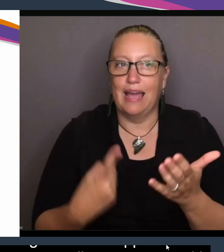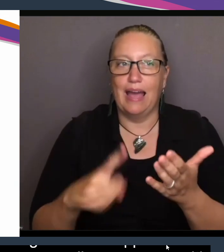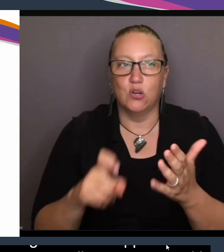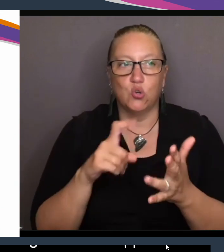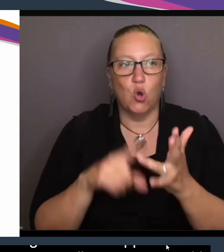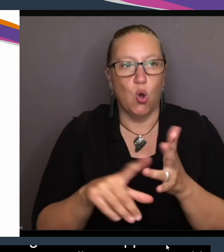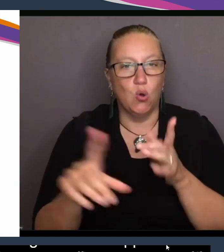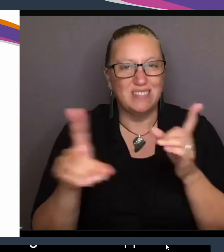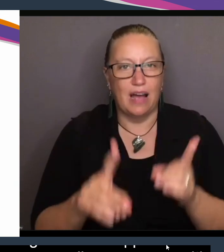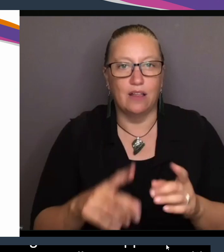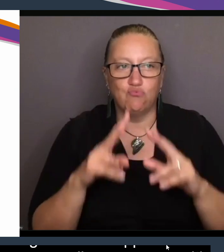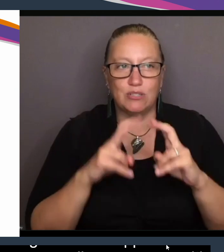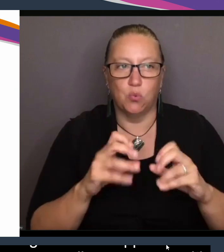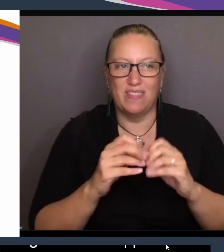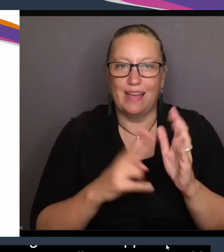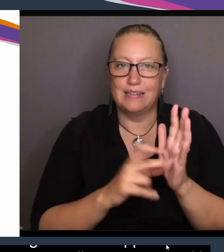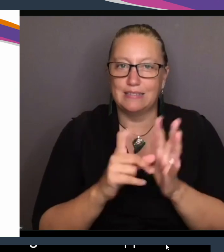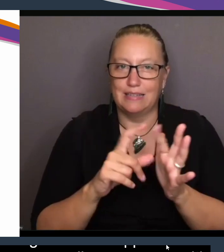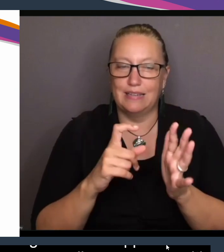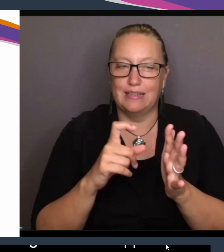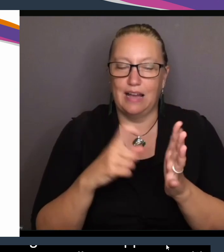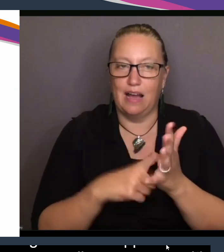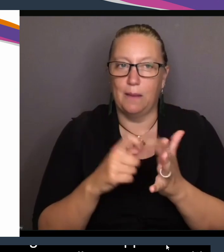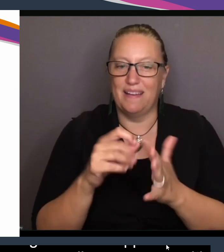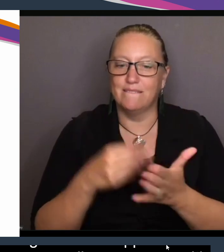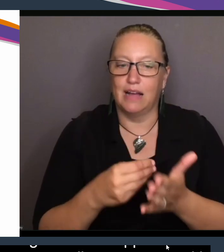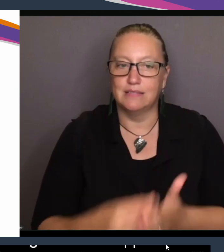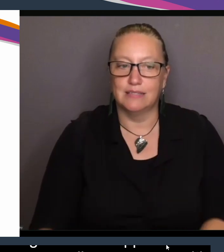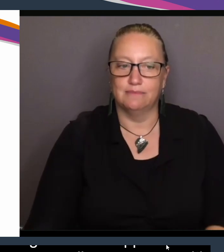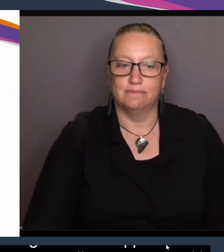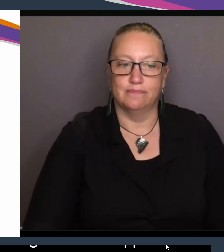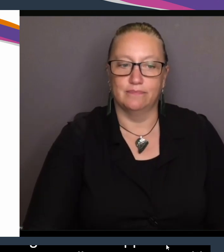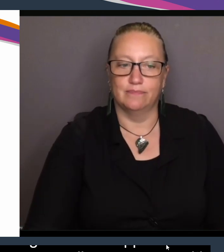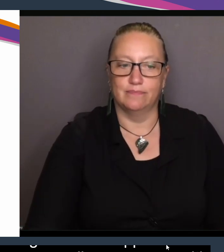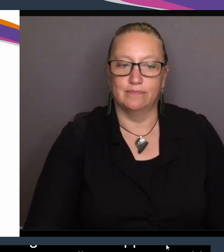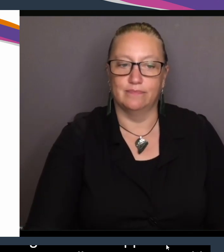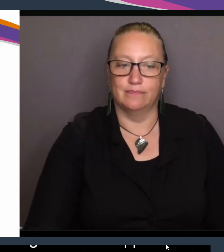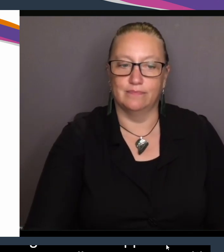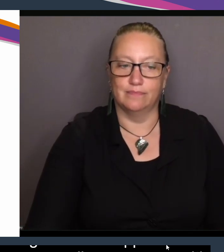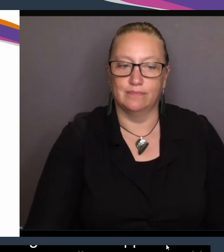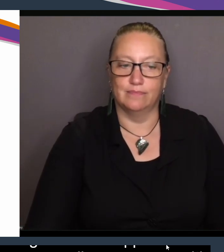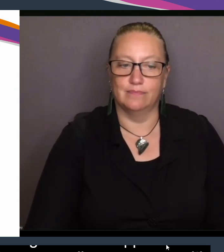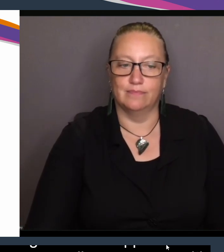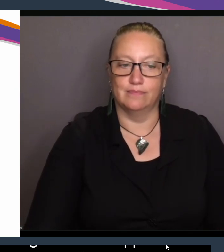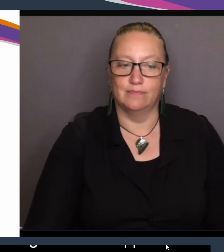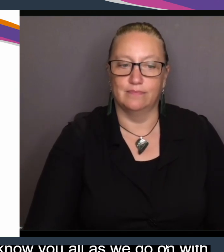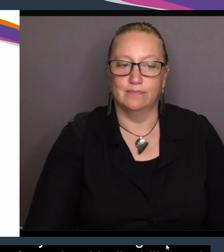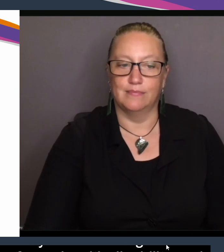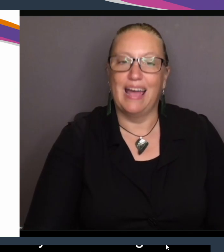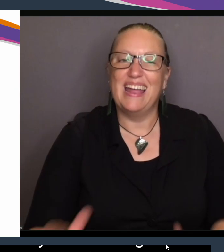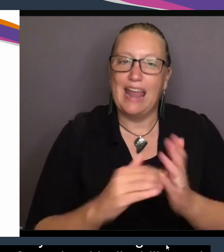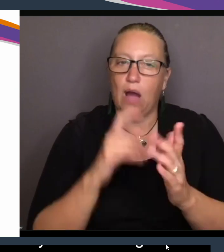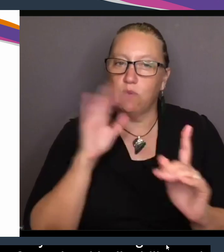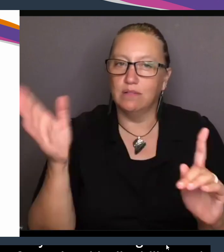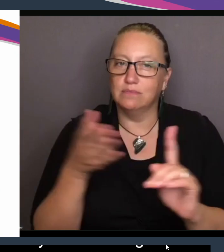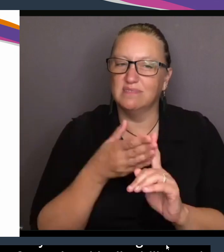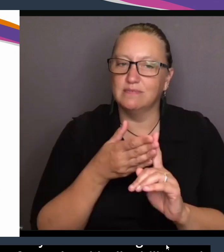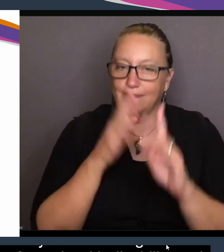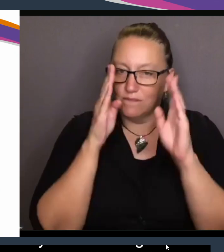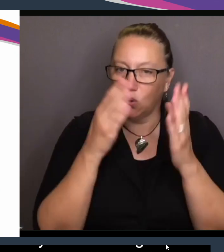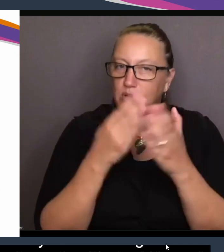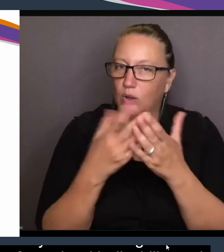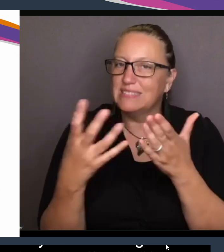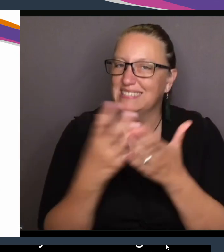funding. And we're now going to turn back to our focus on safety, and in particular